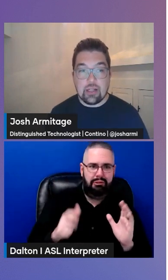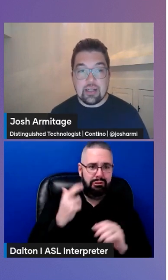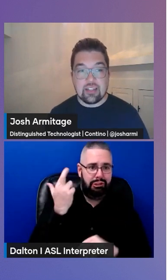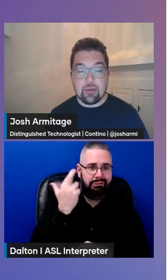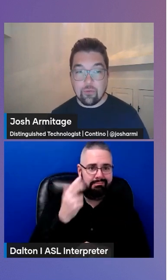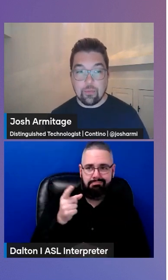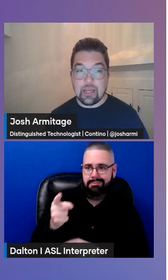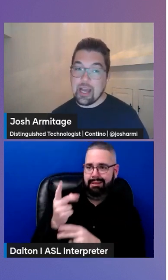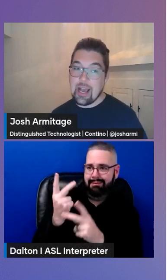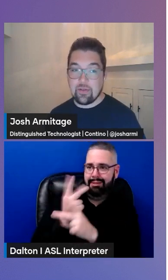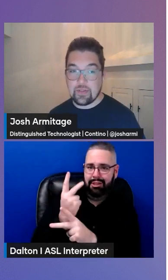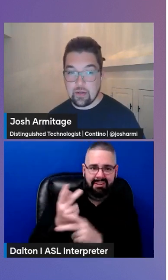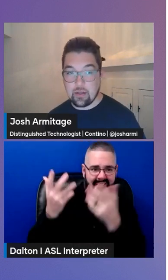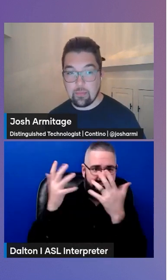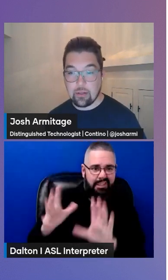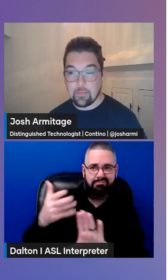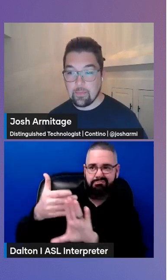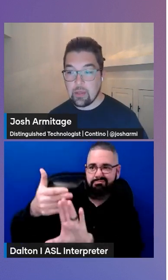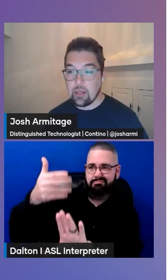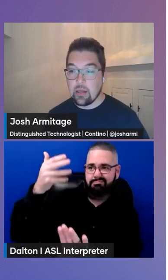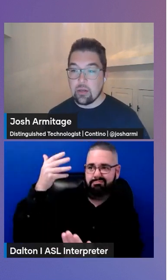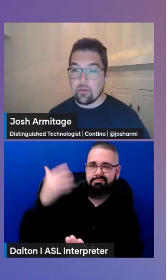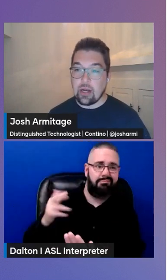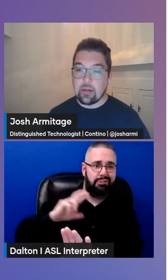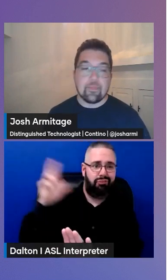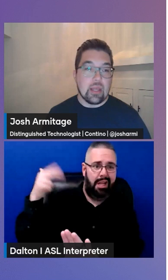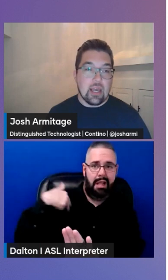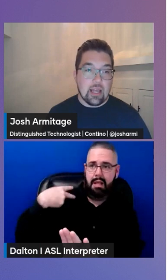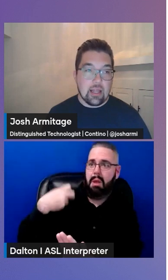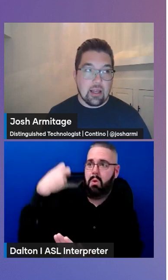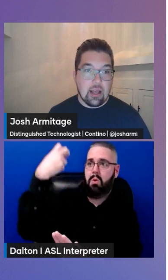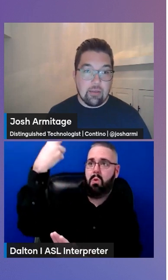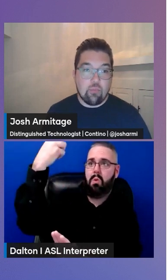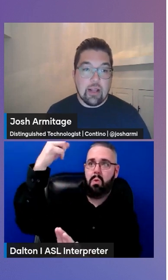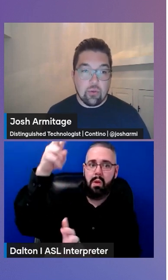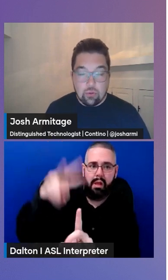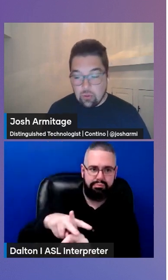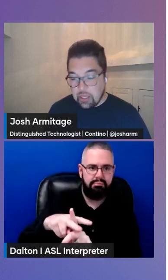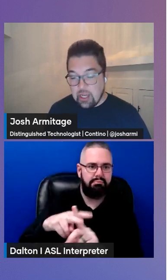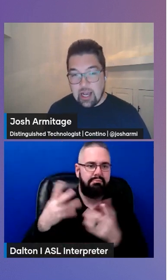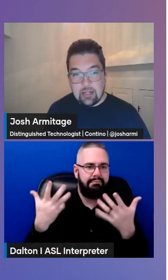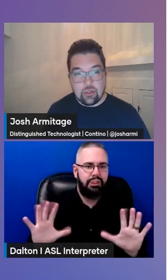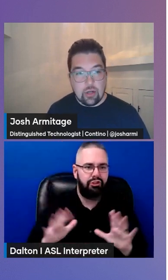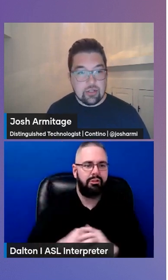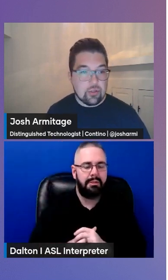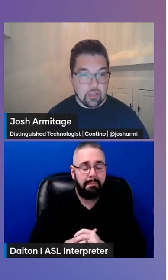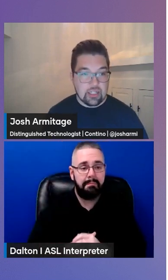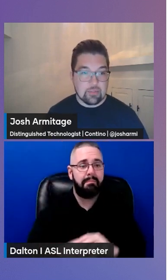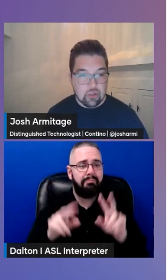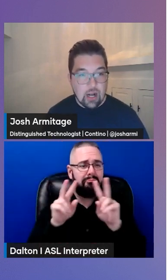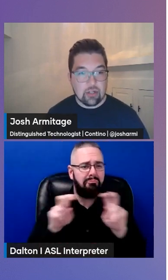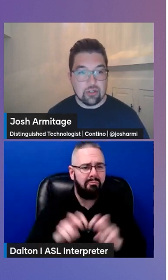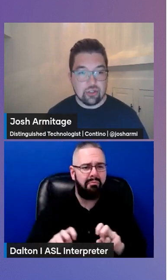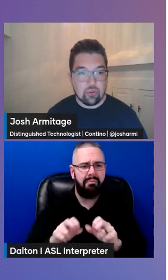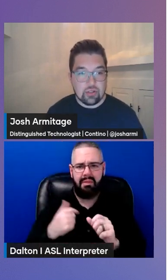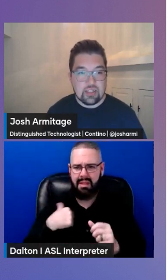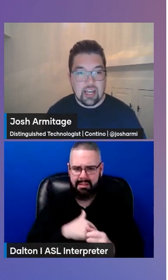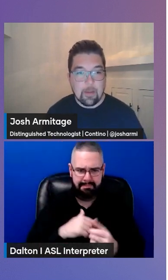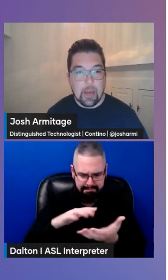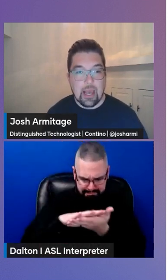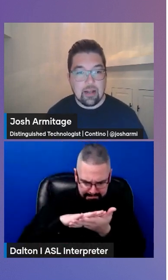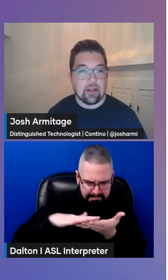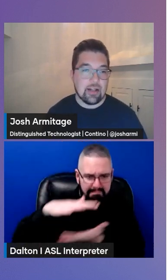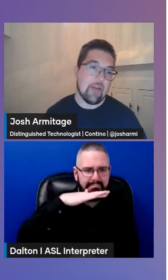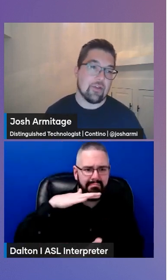out what it needs to be for me ahead of time, right? When you're looking at trying to do these abstractions, you want to